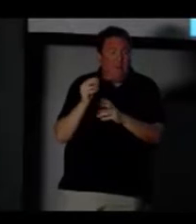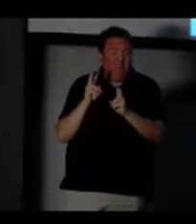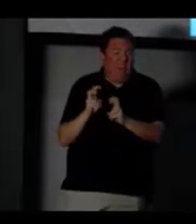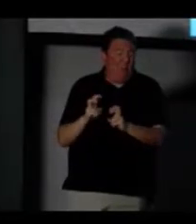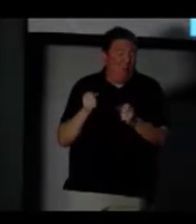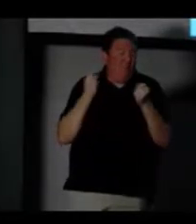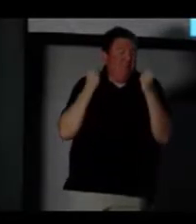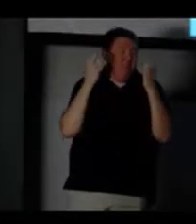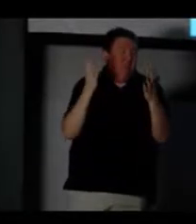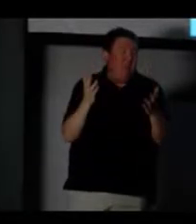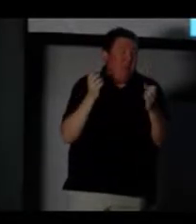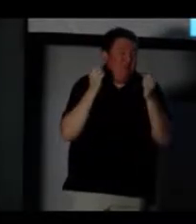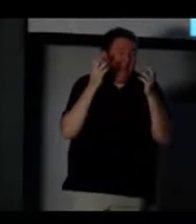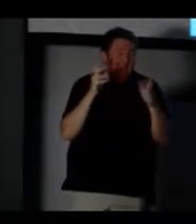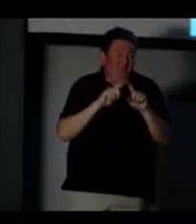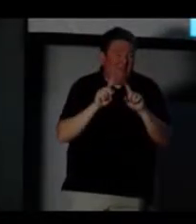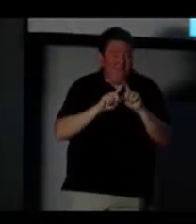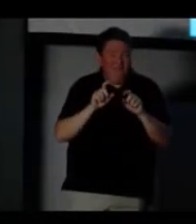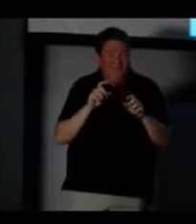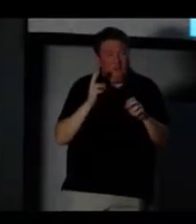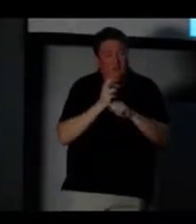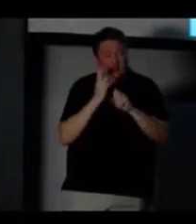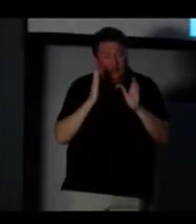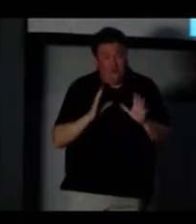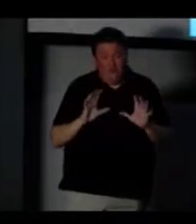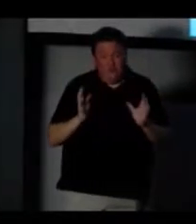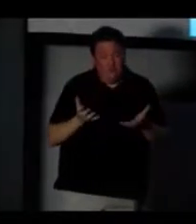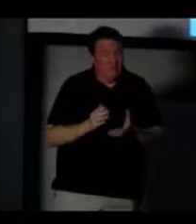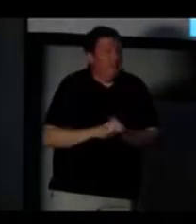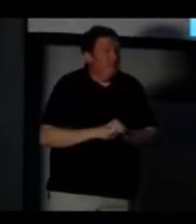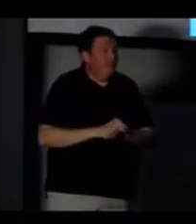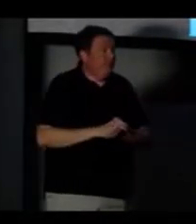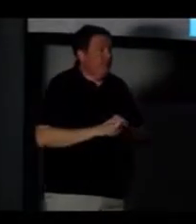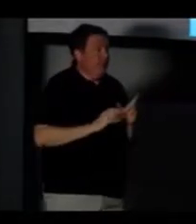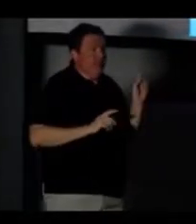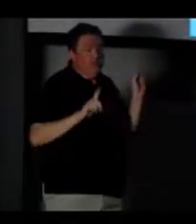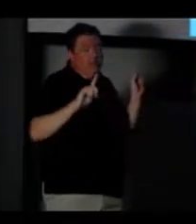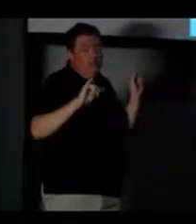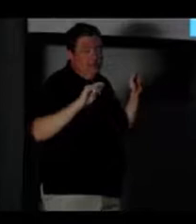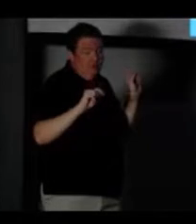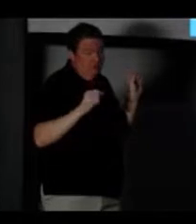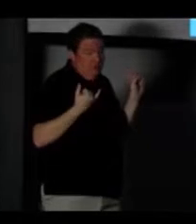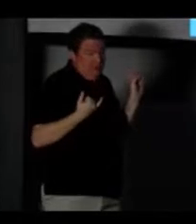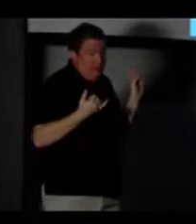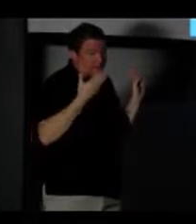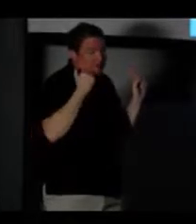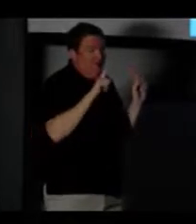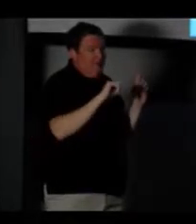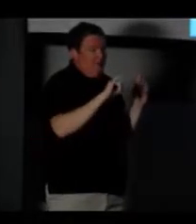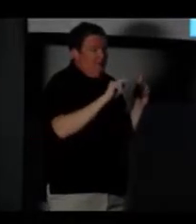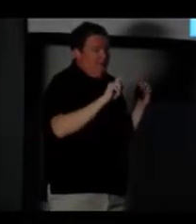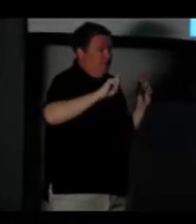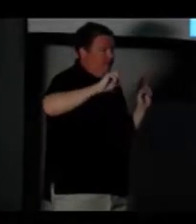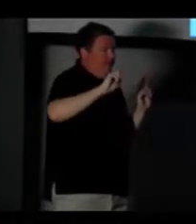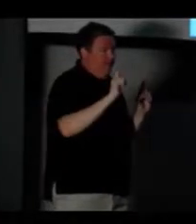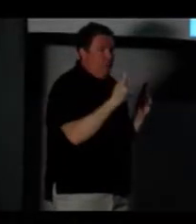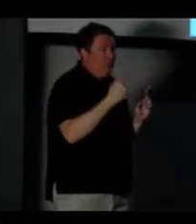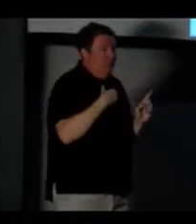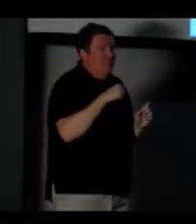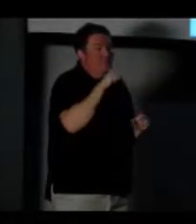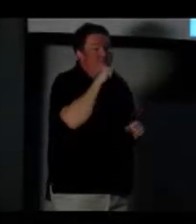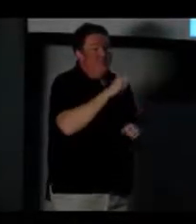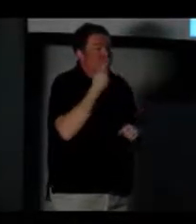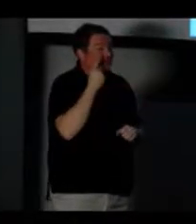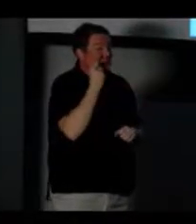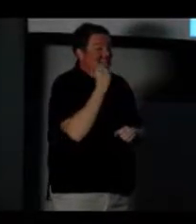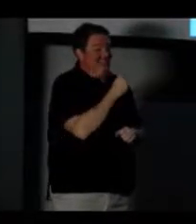by lots of different sorts of user groups. At the moment, this is for literature, because literature came first. I would love to see one of